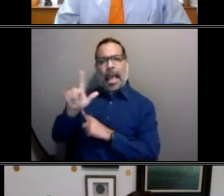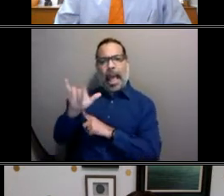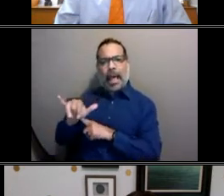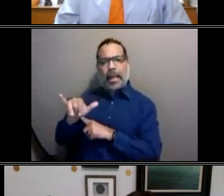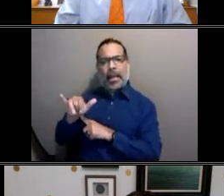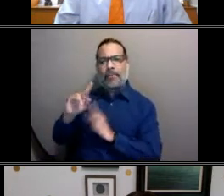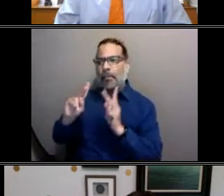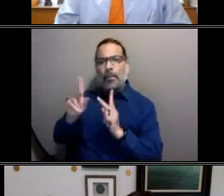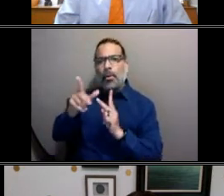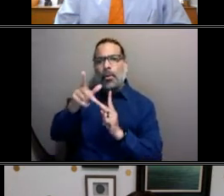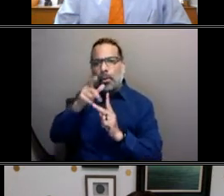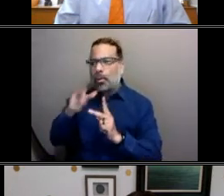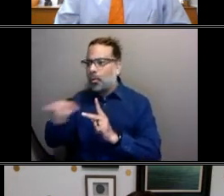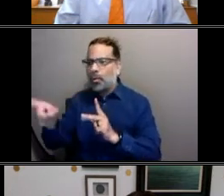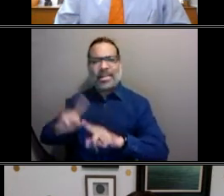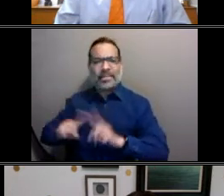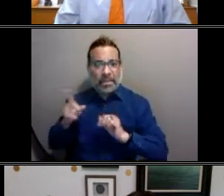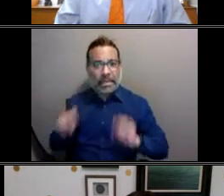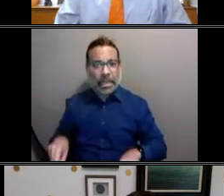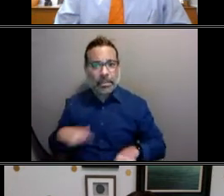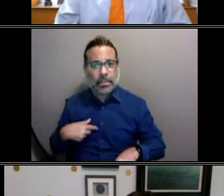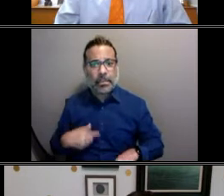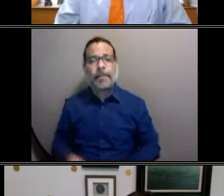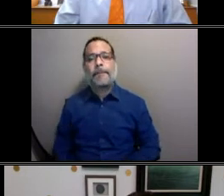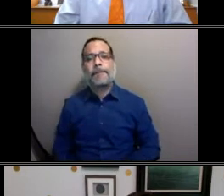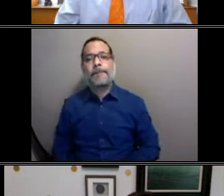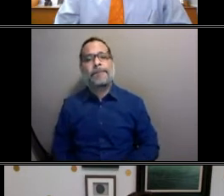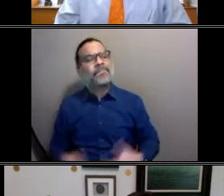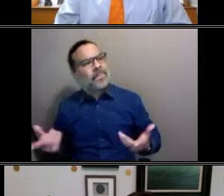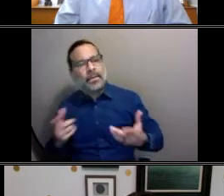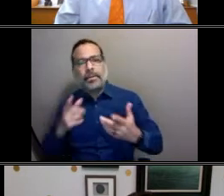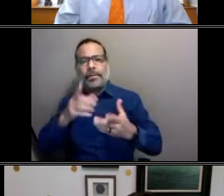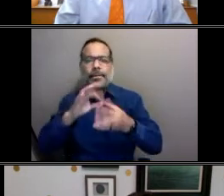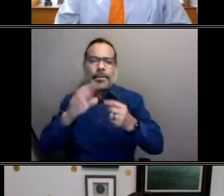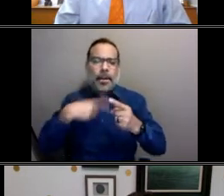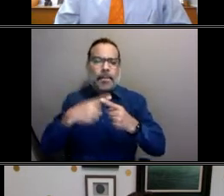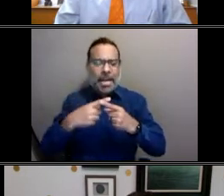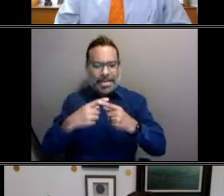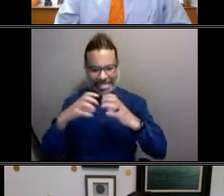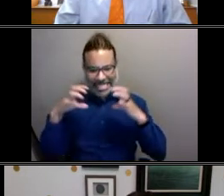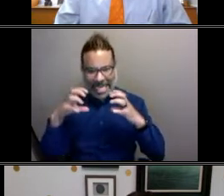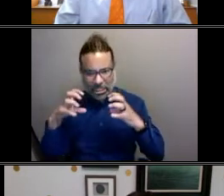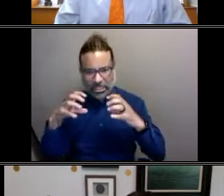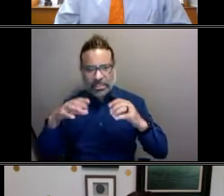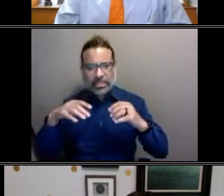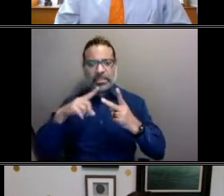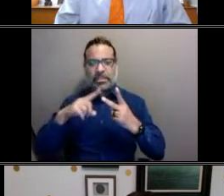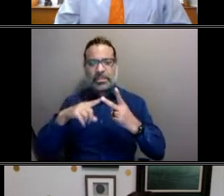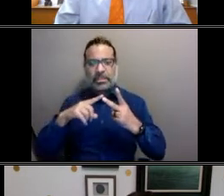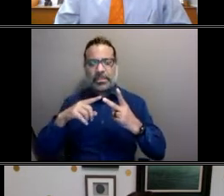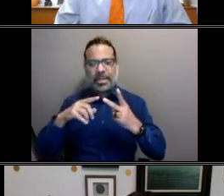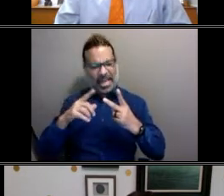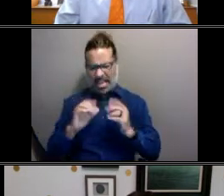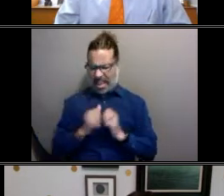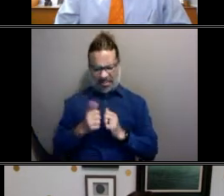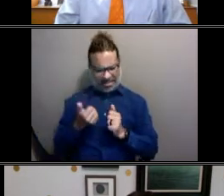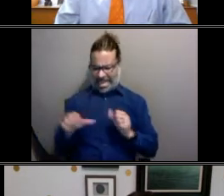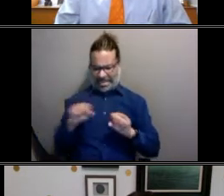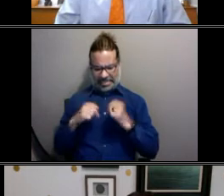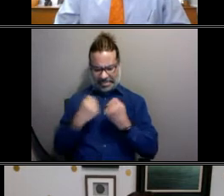engagements and interactions. And lastly, I would say on matters of tension and how does any society